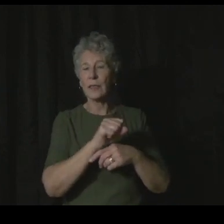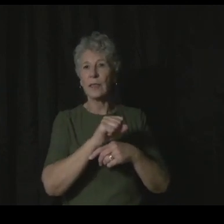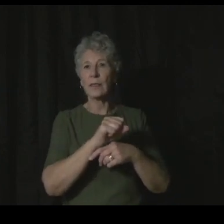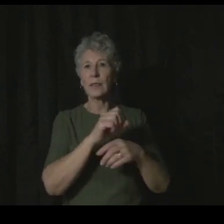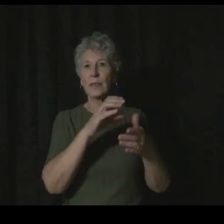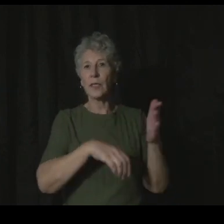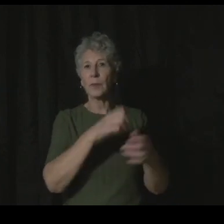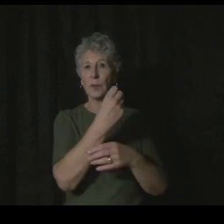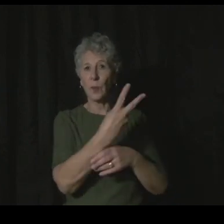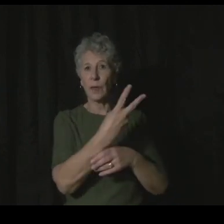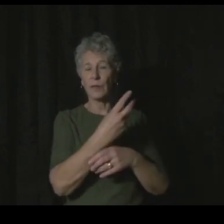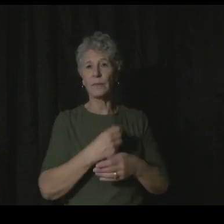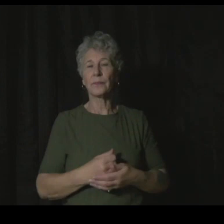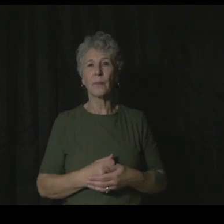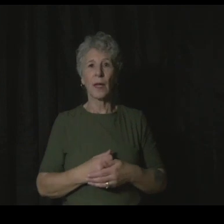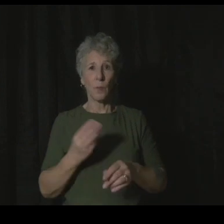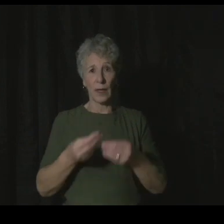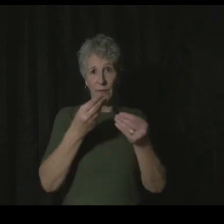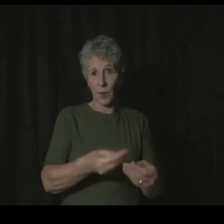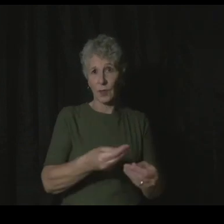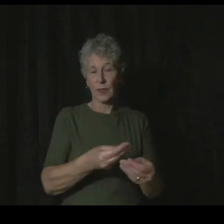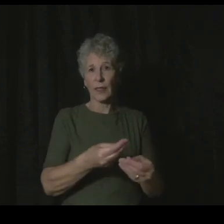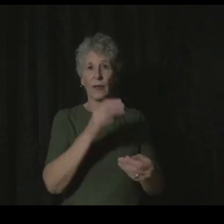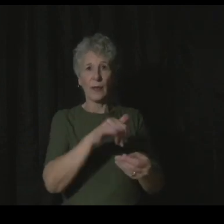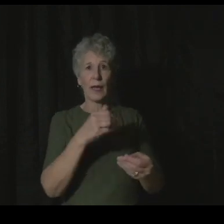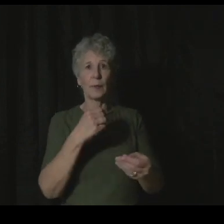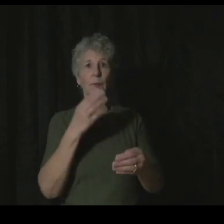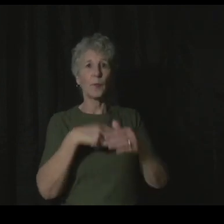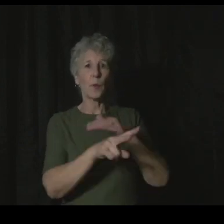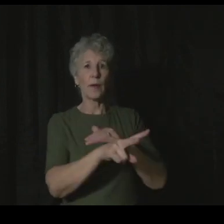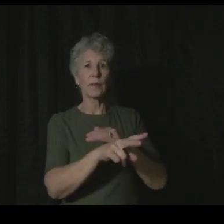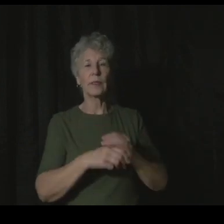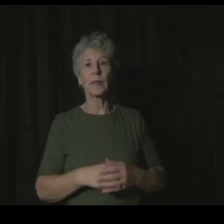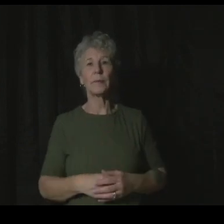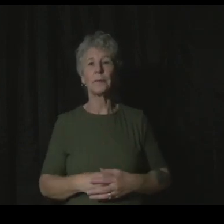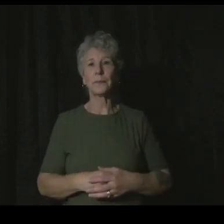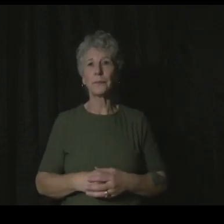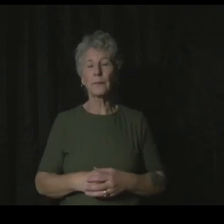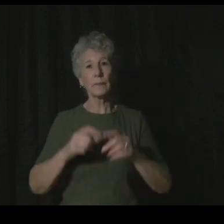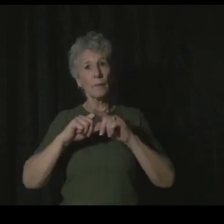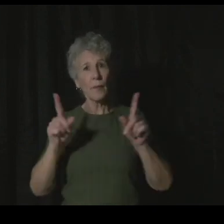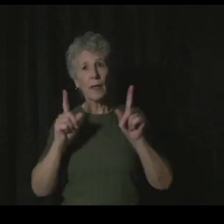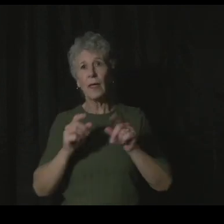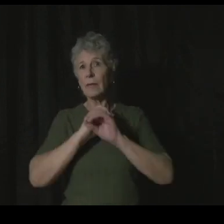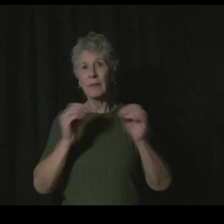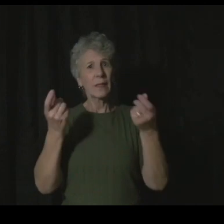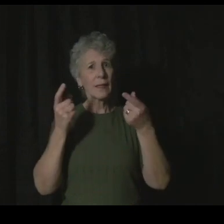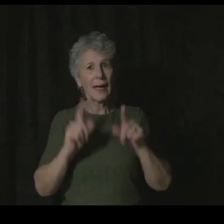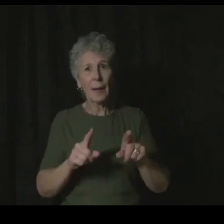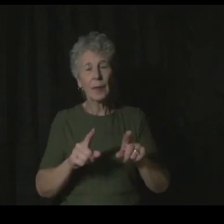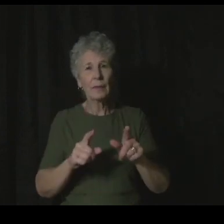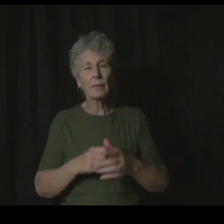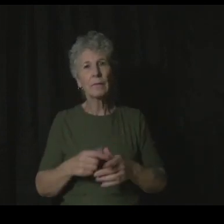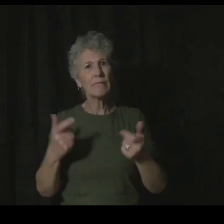12. That's when he was first given that prophecy. But nothing happened right